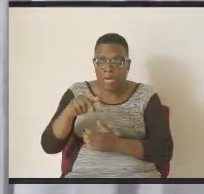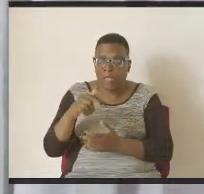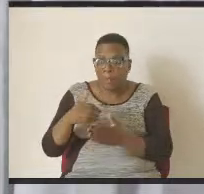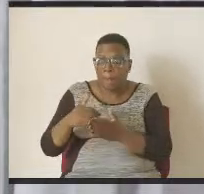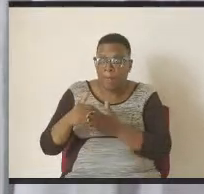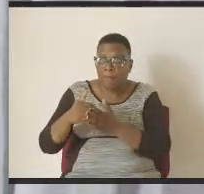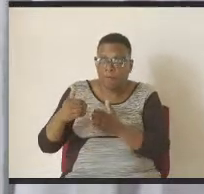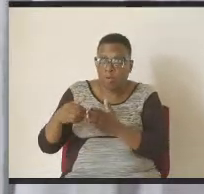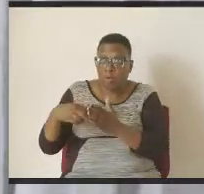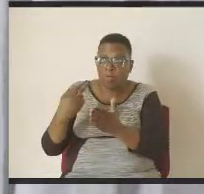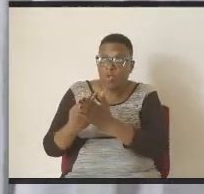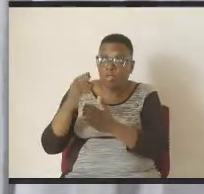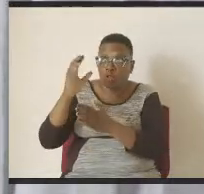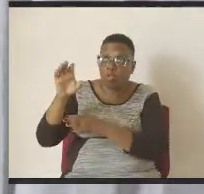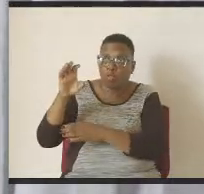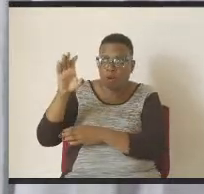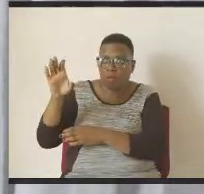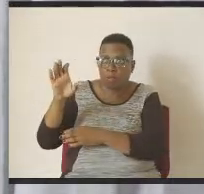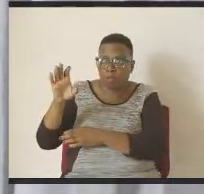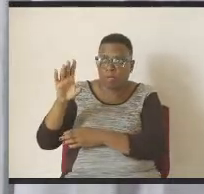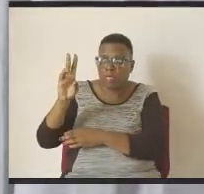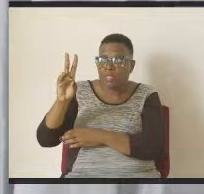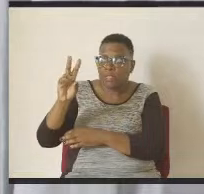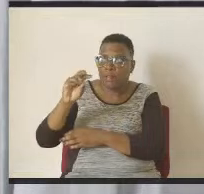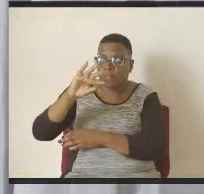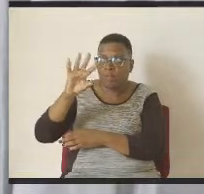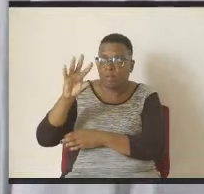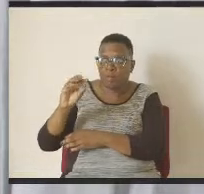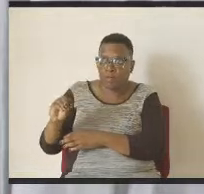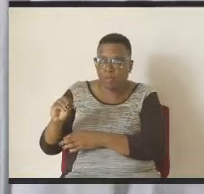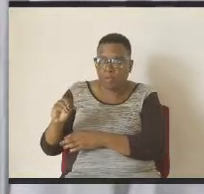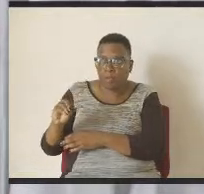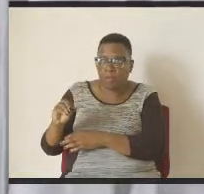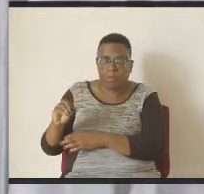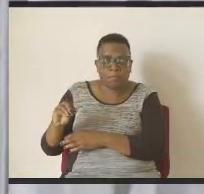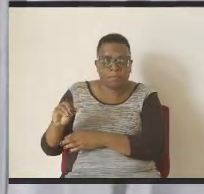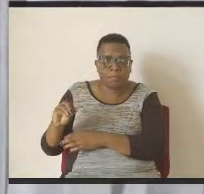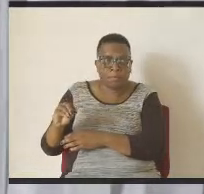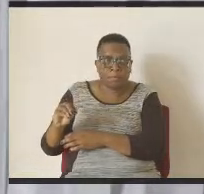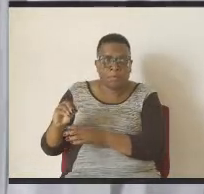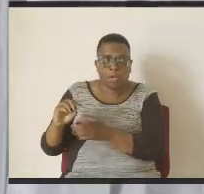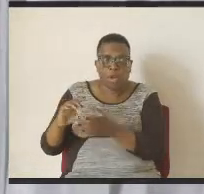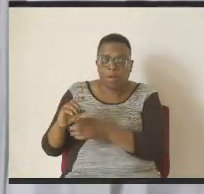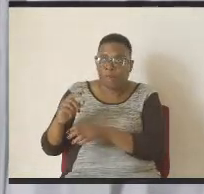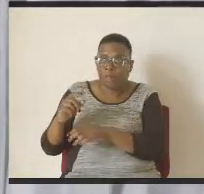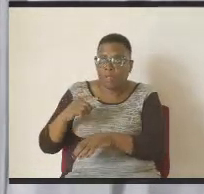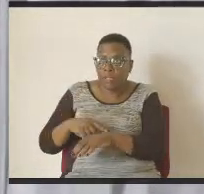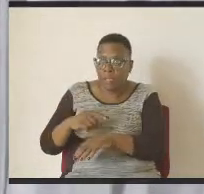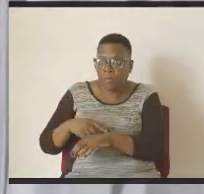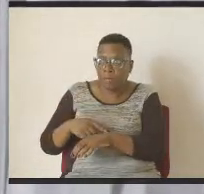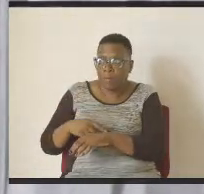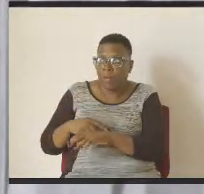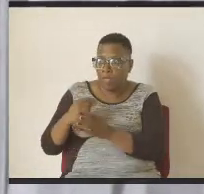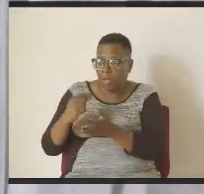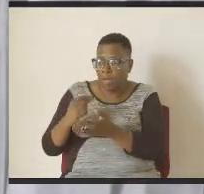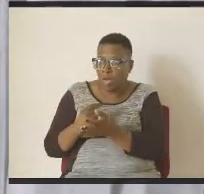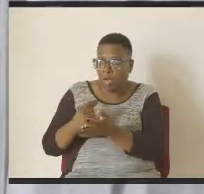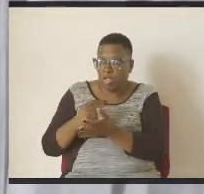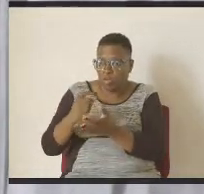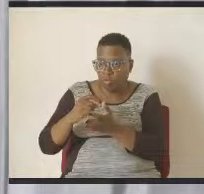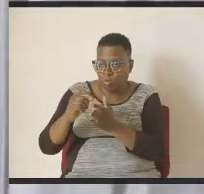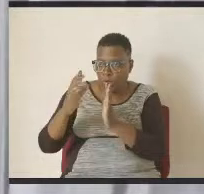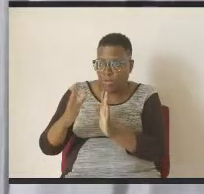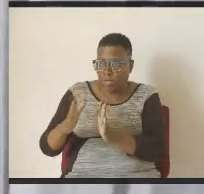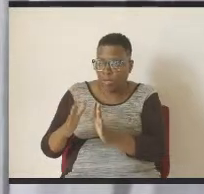cross. Almost 70% of 80% of the time that the gospel writer